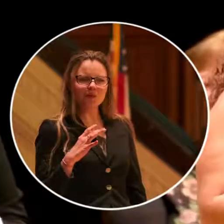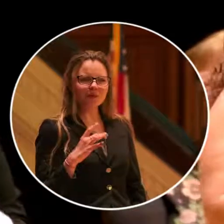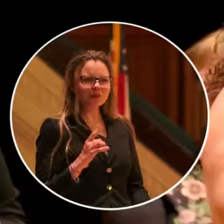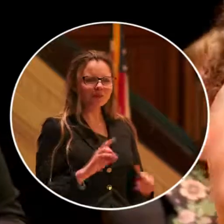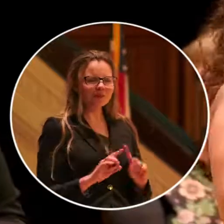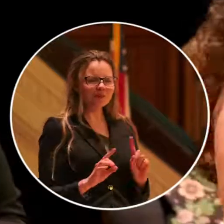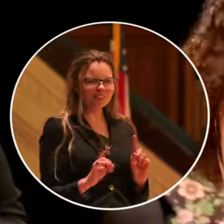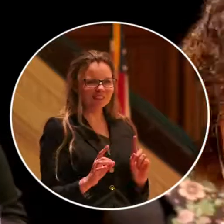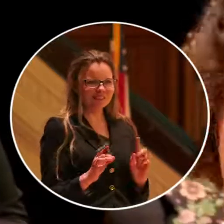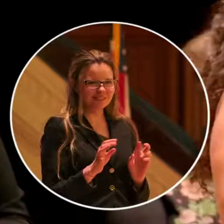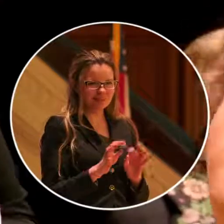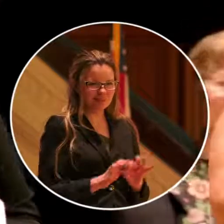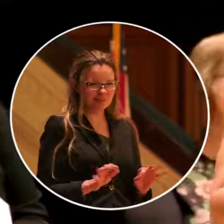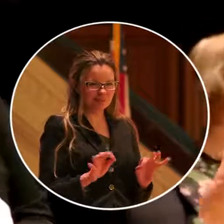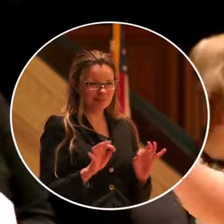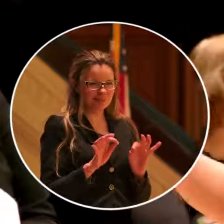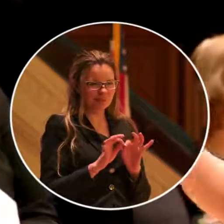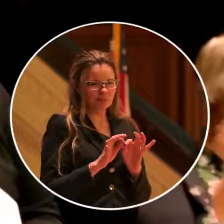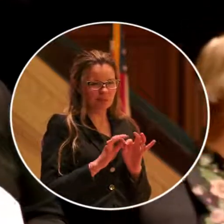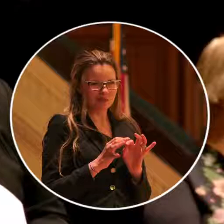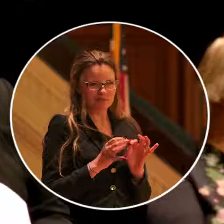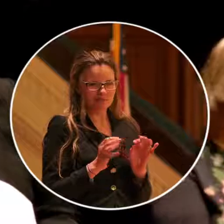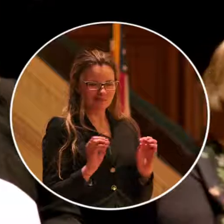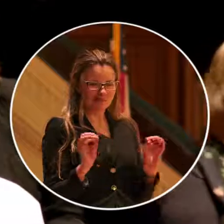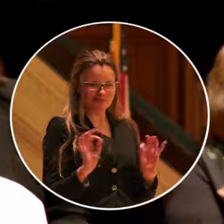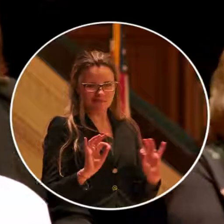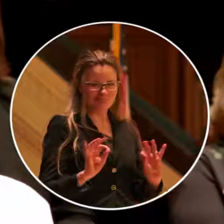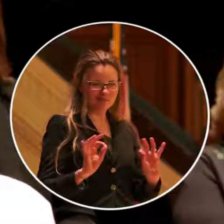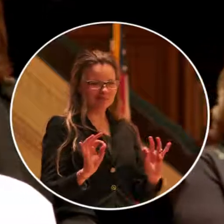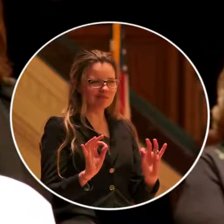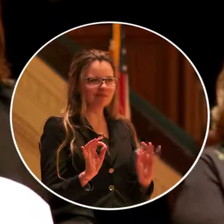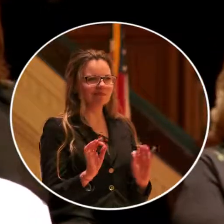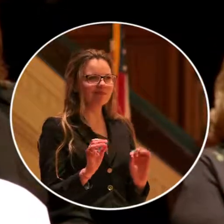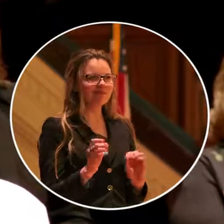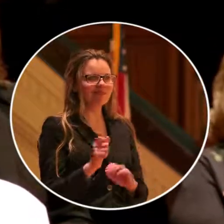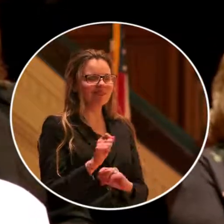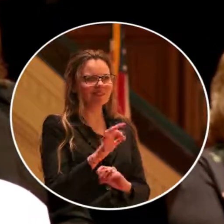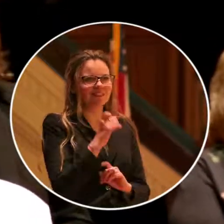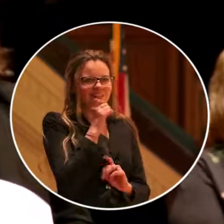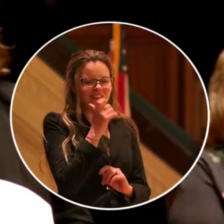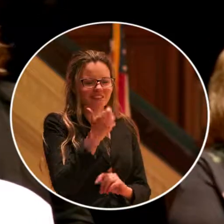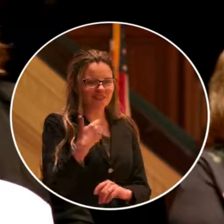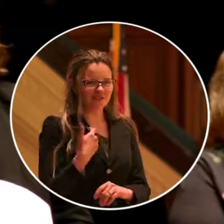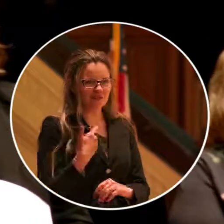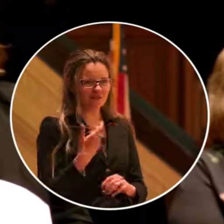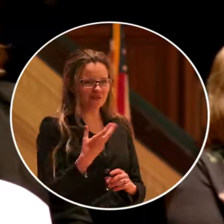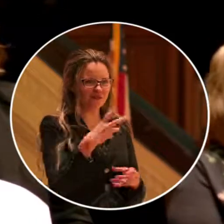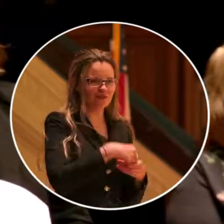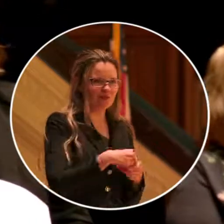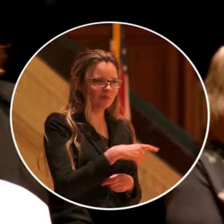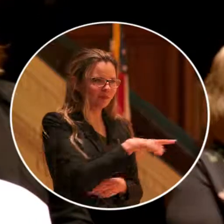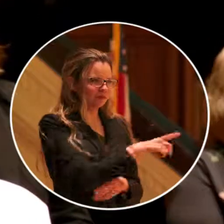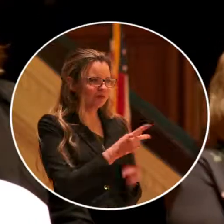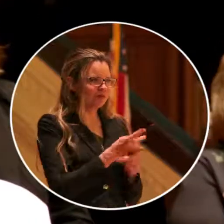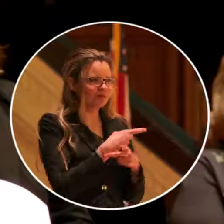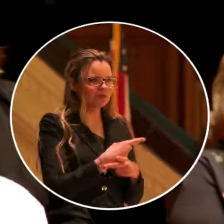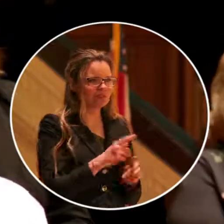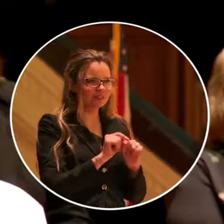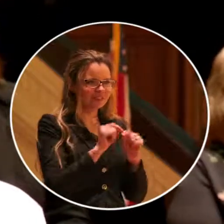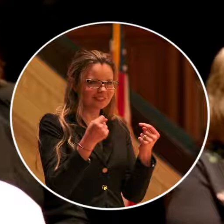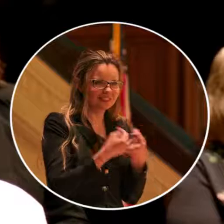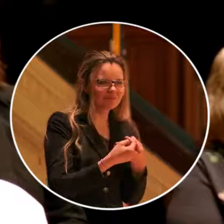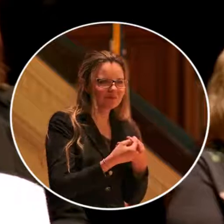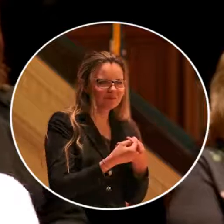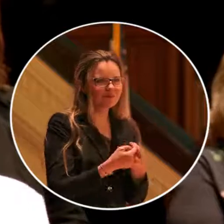means nothing without this team of producers that you see before you. This team is incredible.